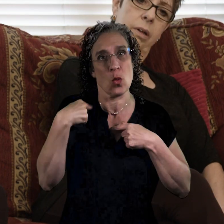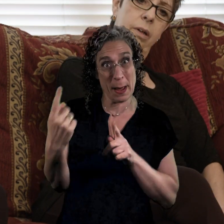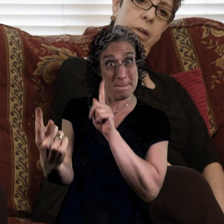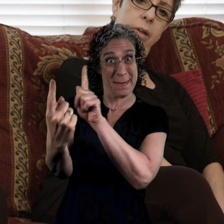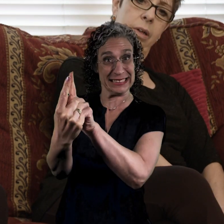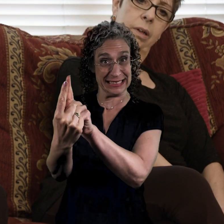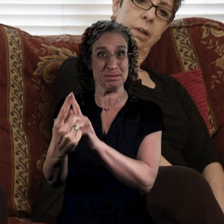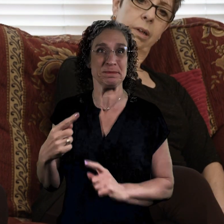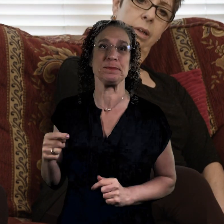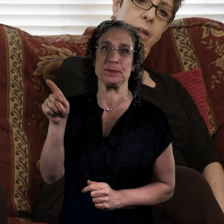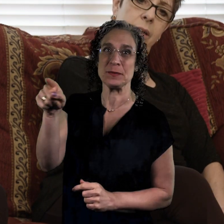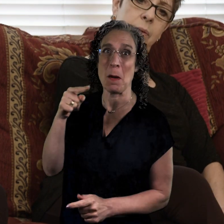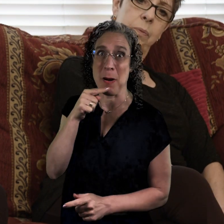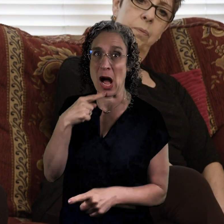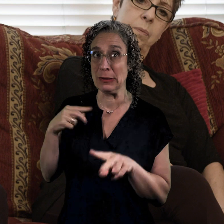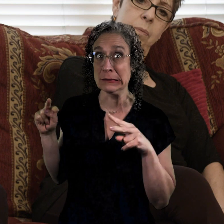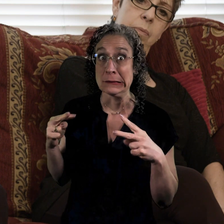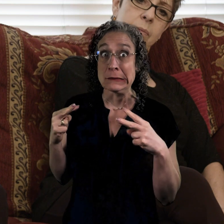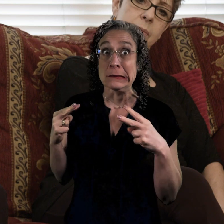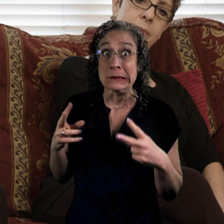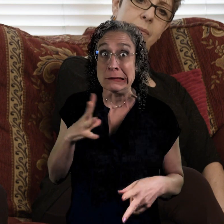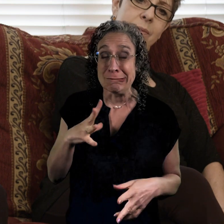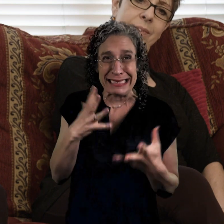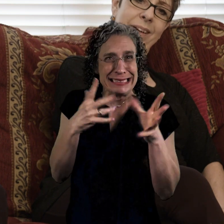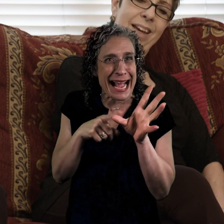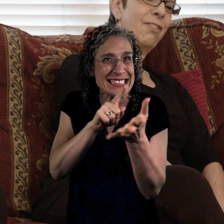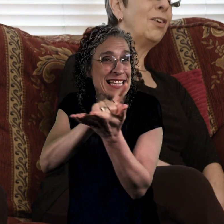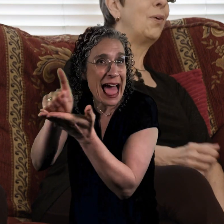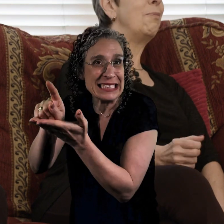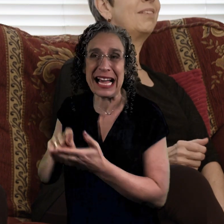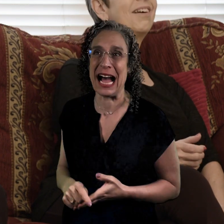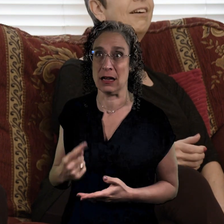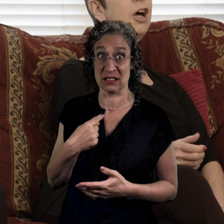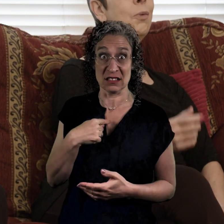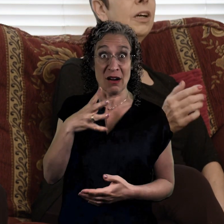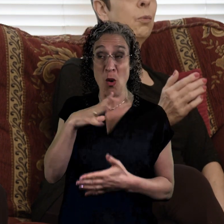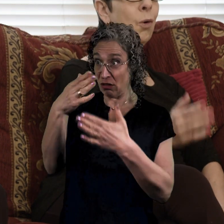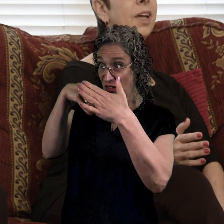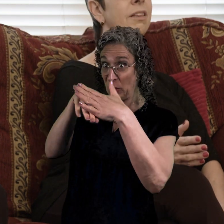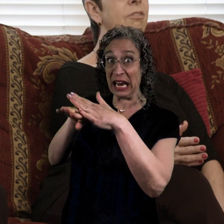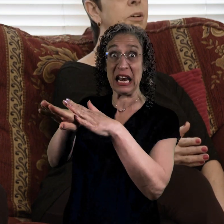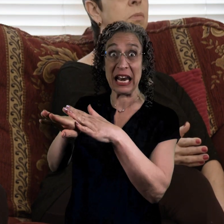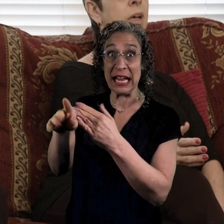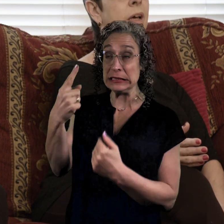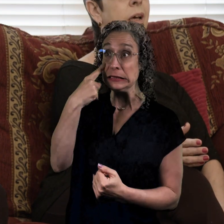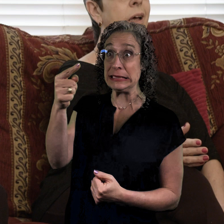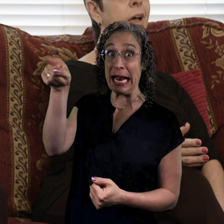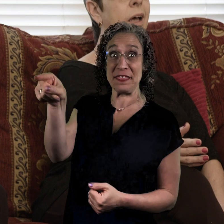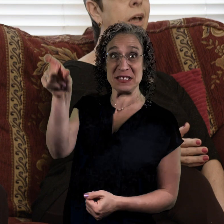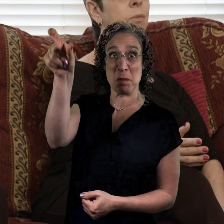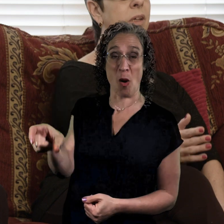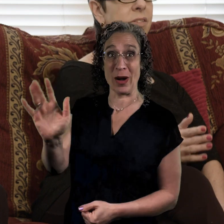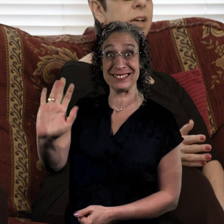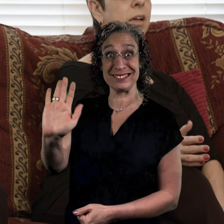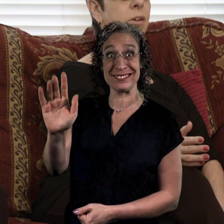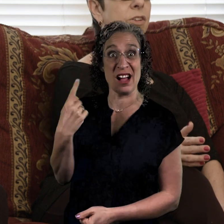I turned to them and I went, are we really going to do this? Are we really going to do this? It felt quite bizarre. We're going to walk in the room